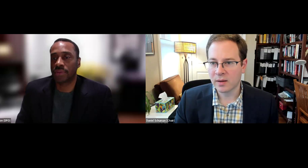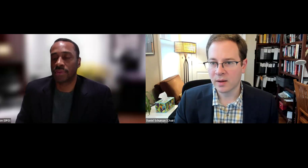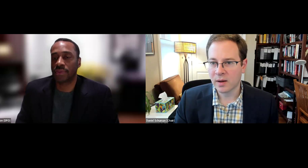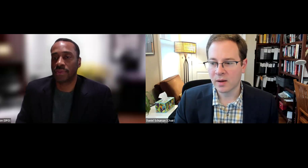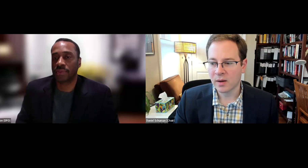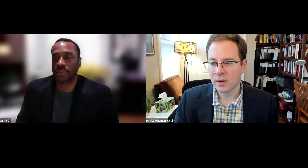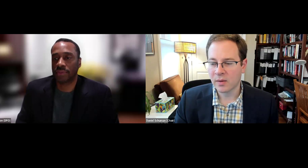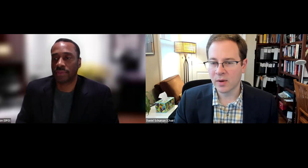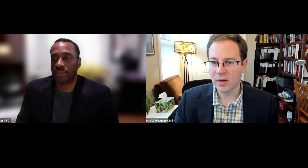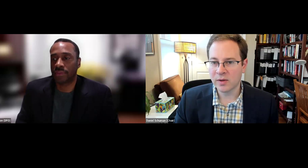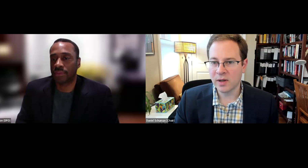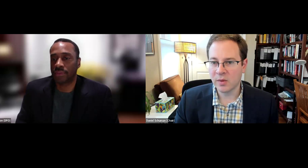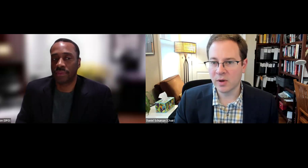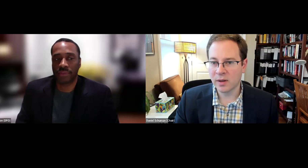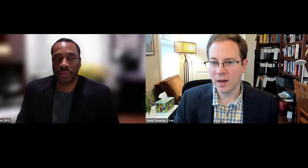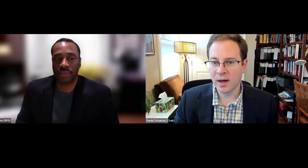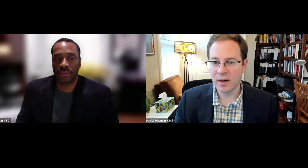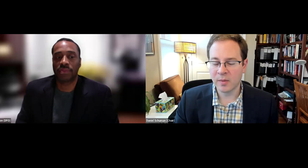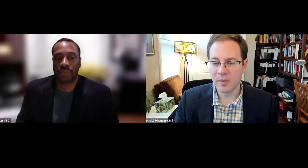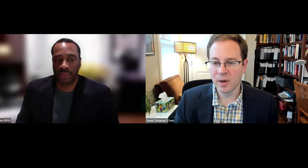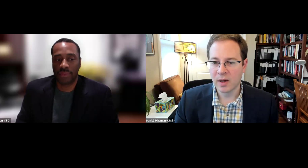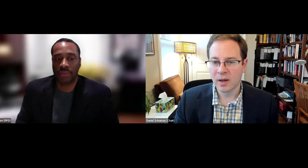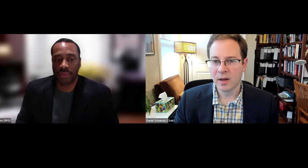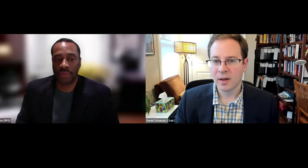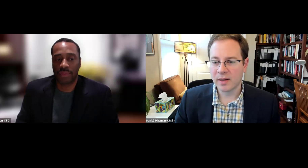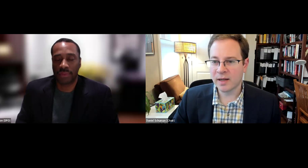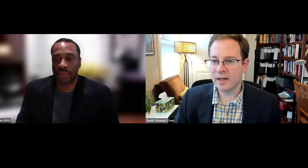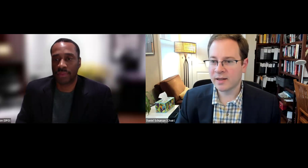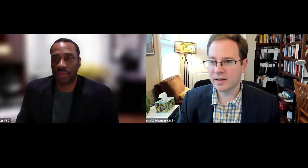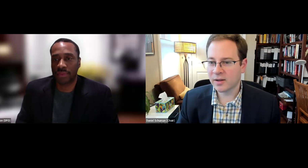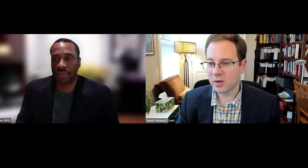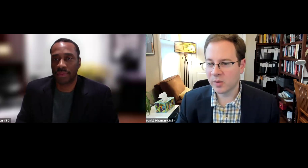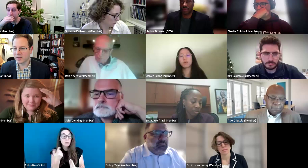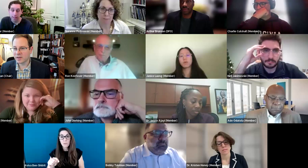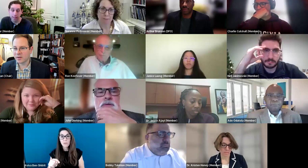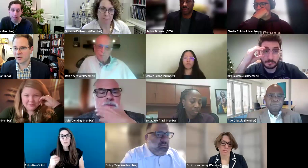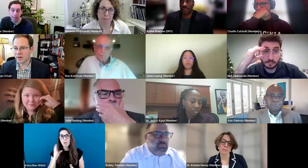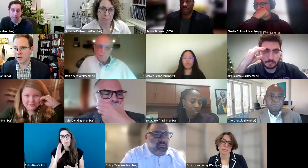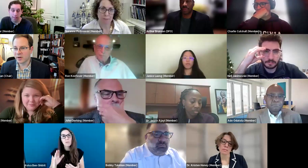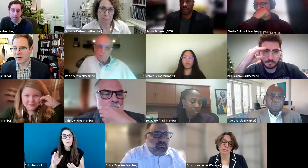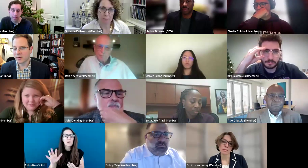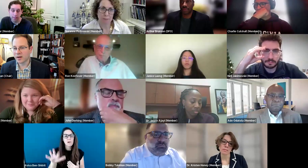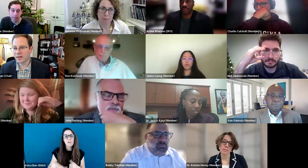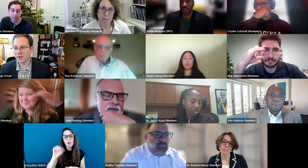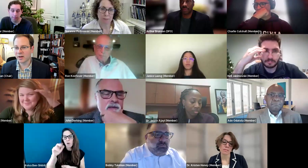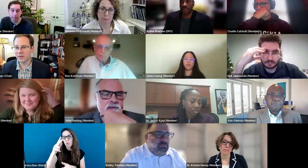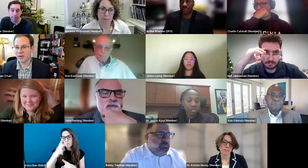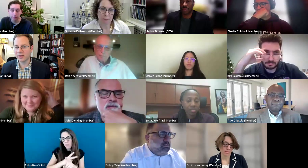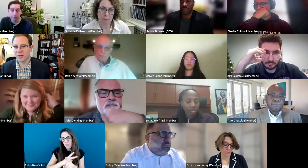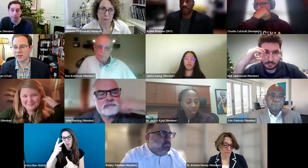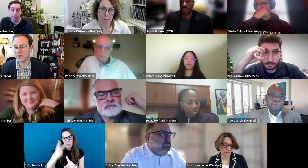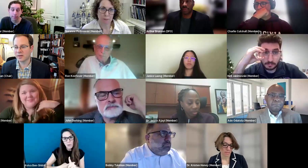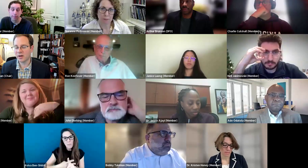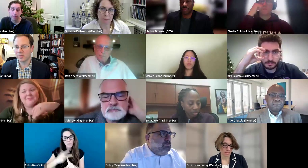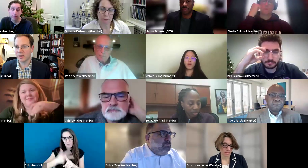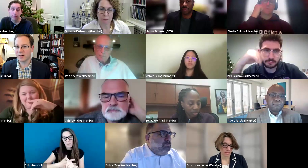Okay. Well, I don't see anyone. It's going to take us like 2 to 3 months to get this going anyway, right? Like, so like if it turns